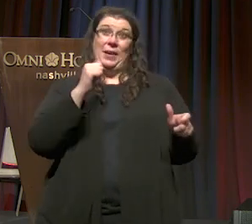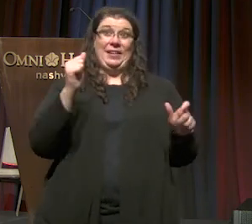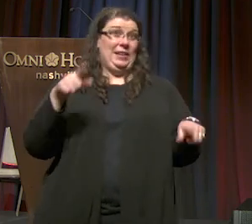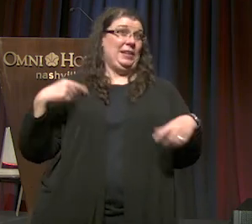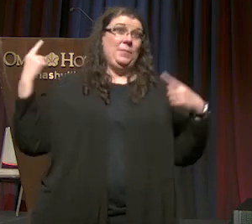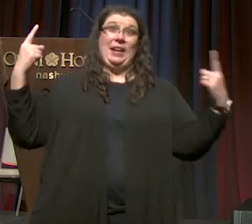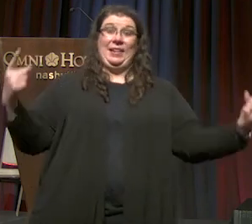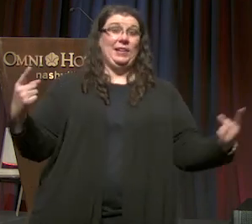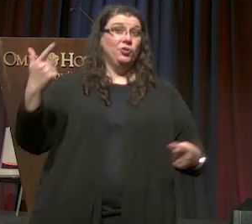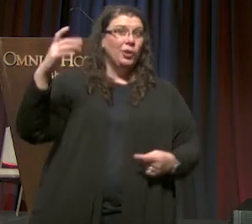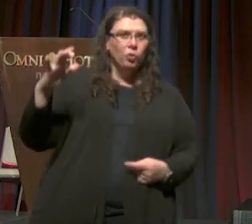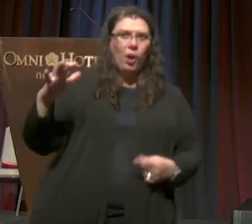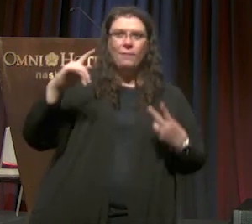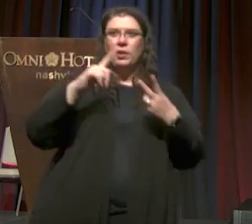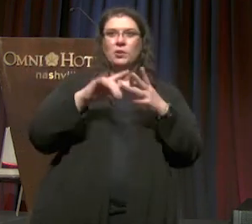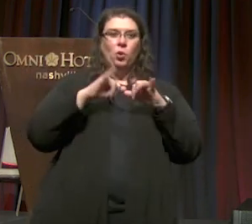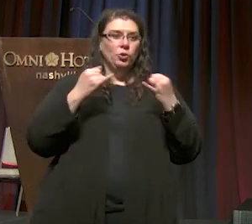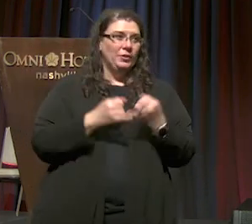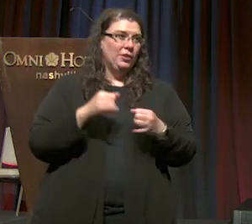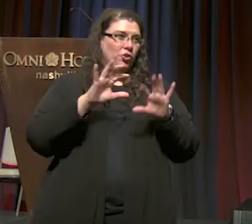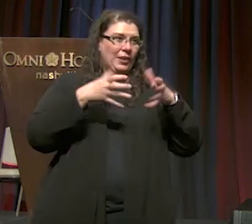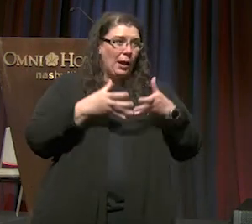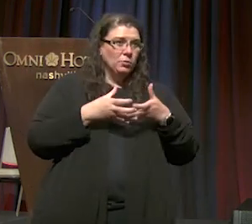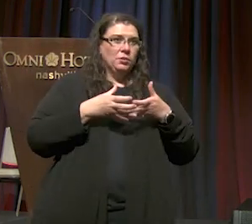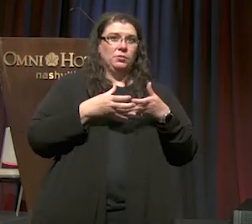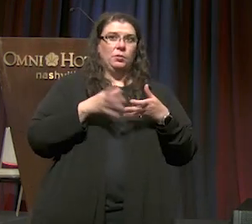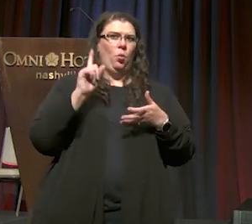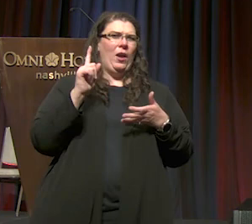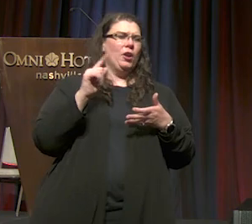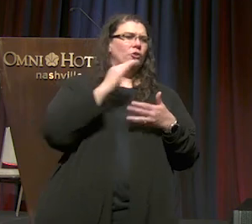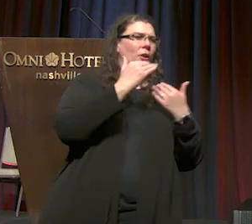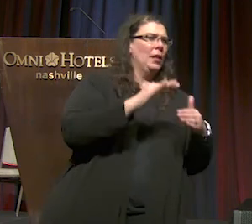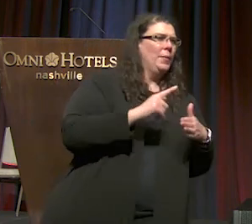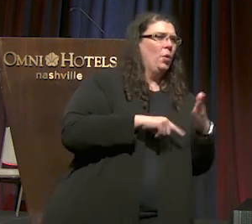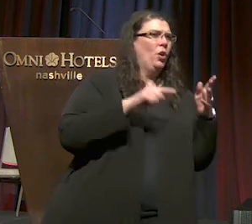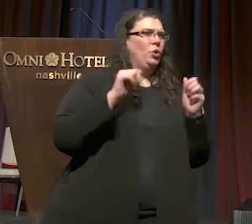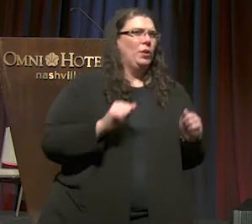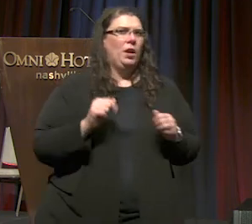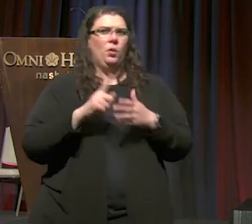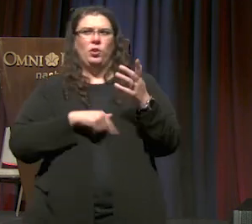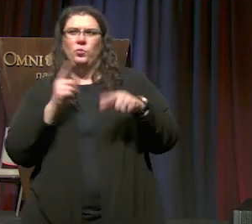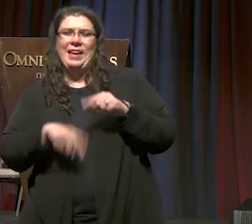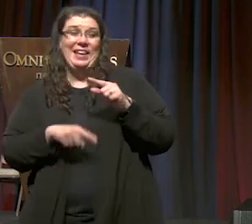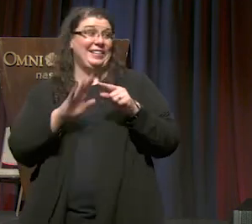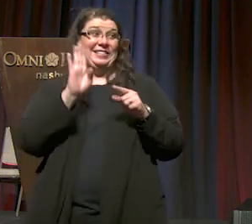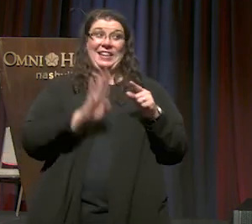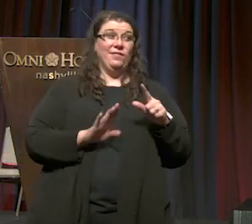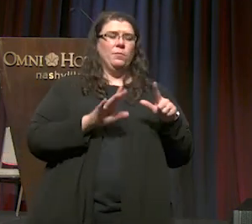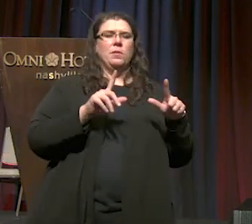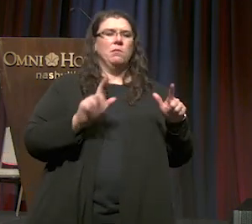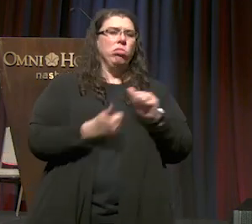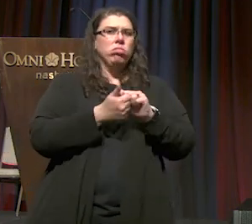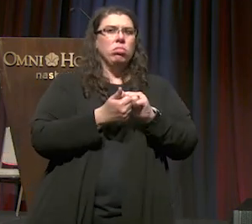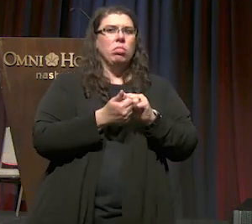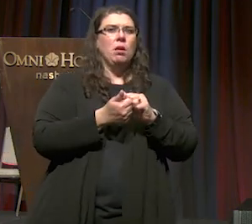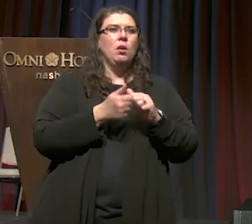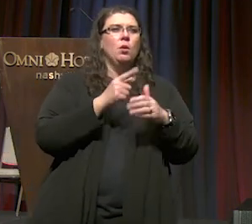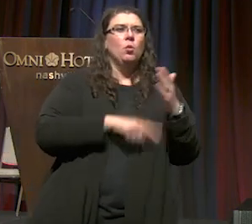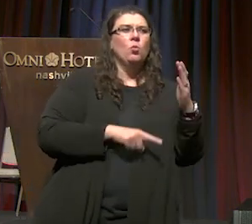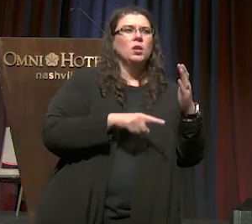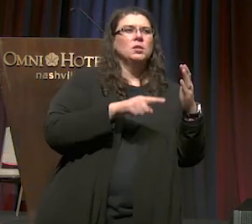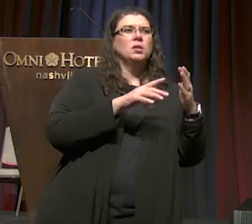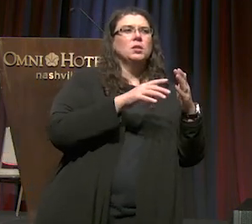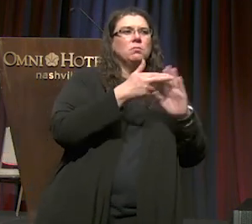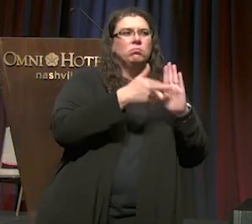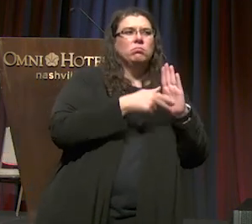General Conference or Judicial Council where the limit are. That's never been tested, what is the framework